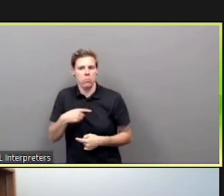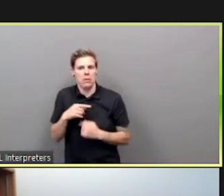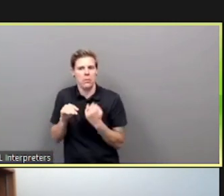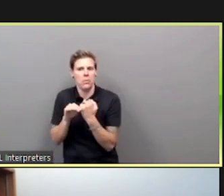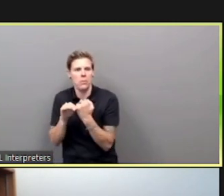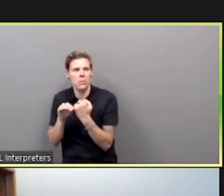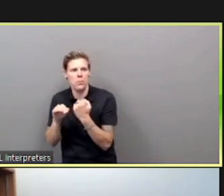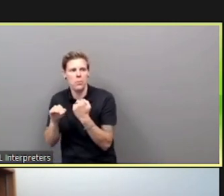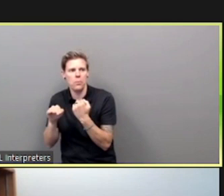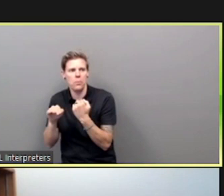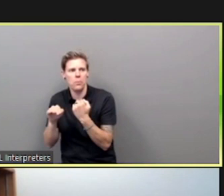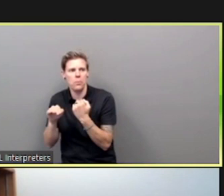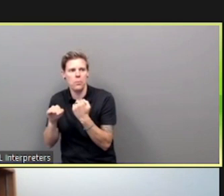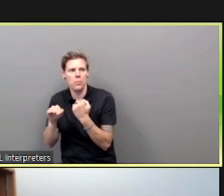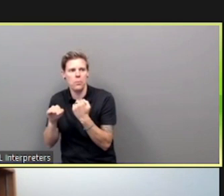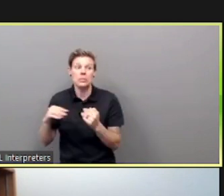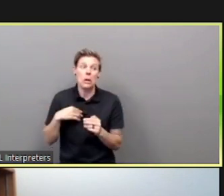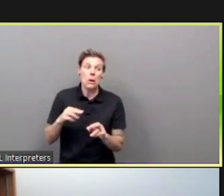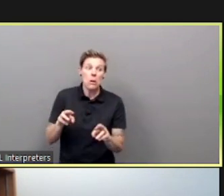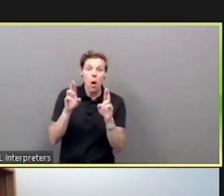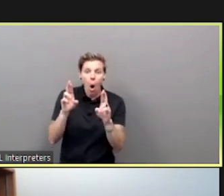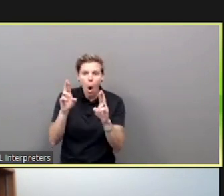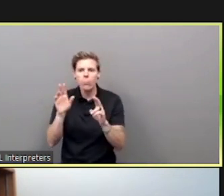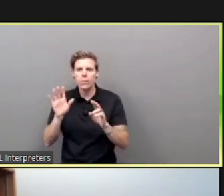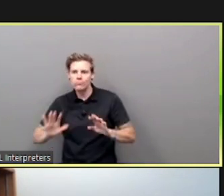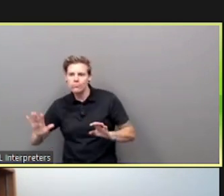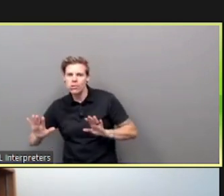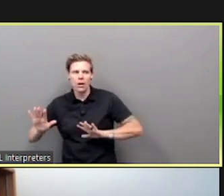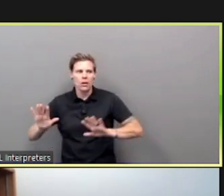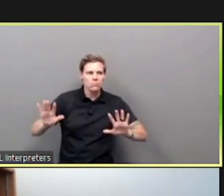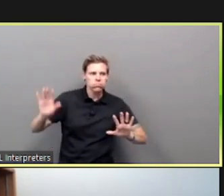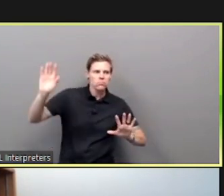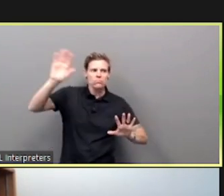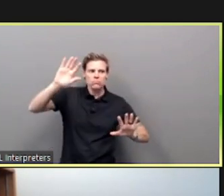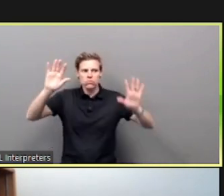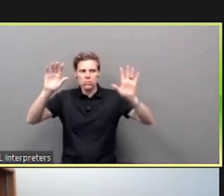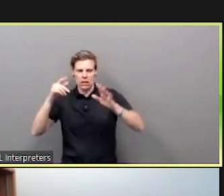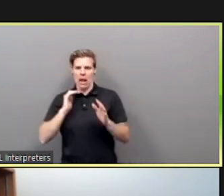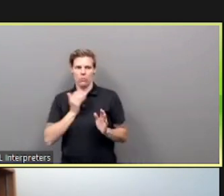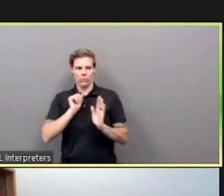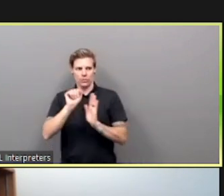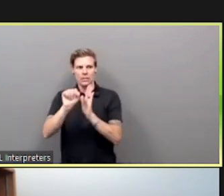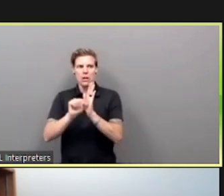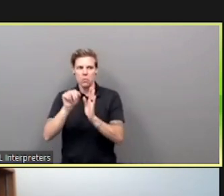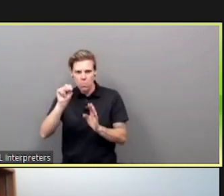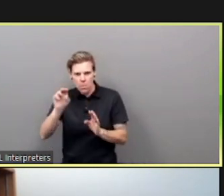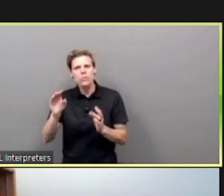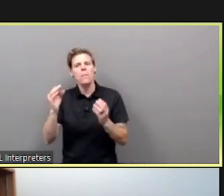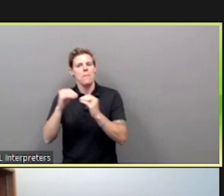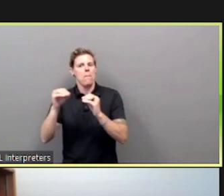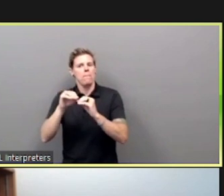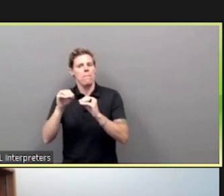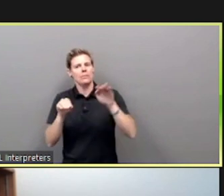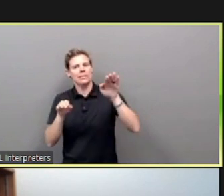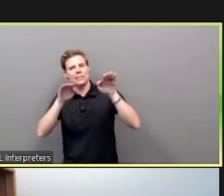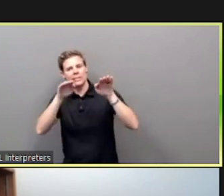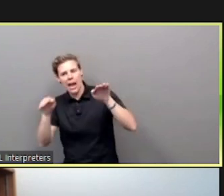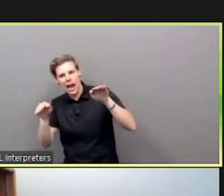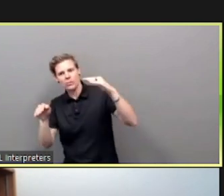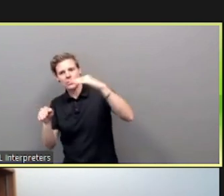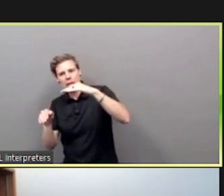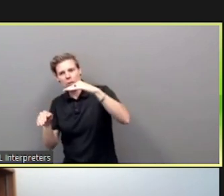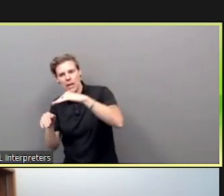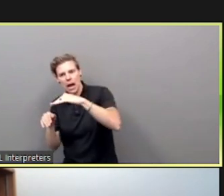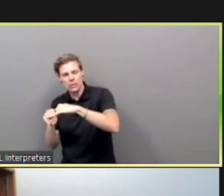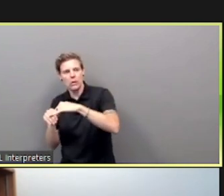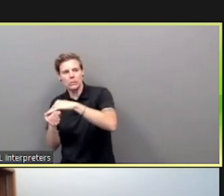these regional curves also start to have a clear decreasing downward slope over